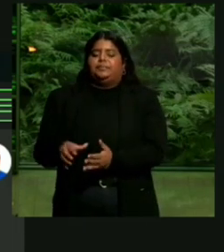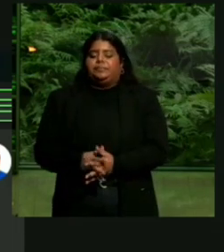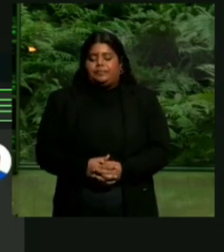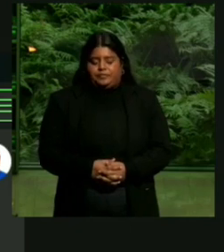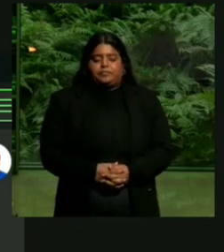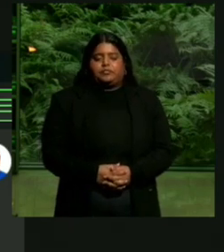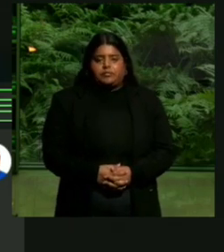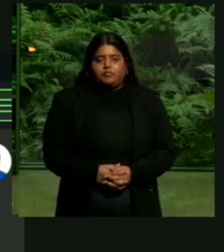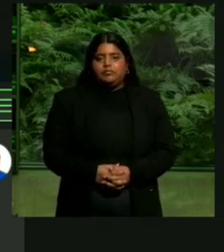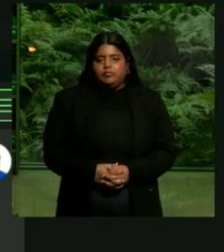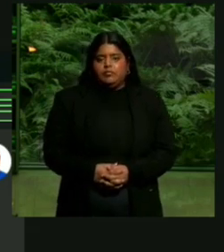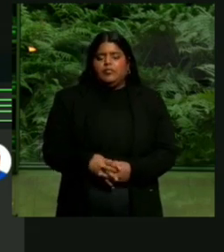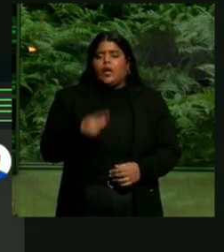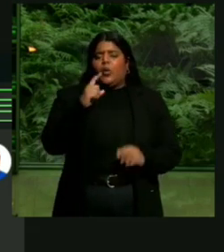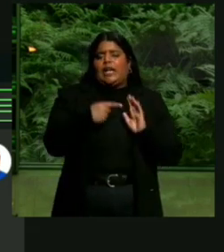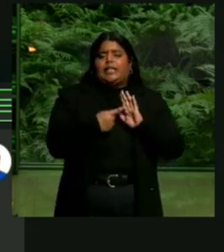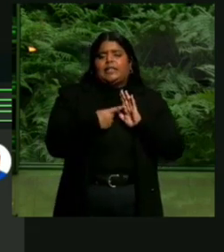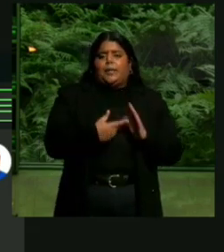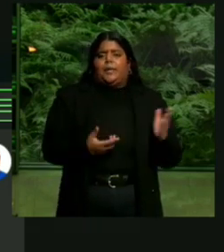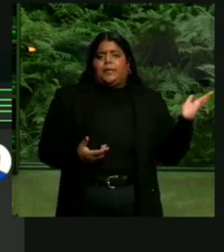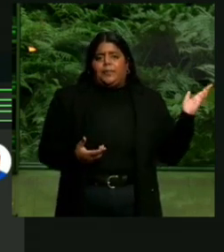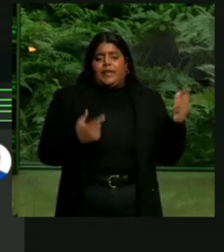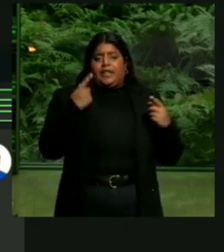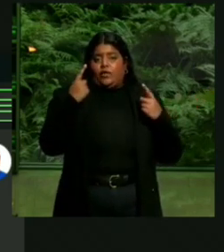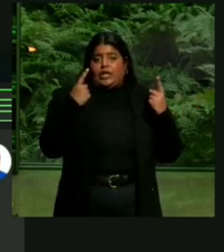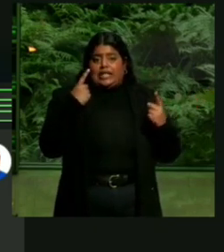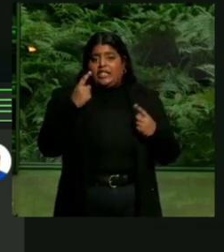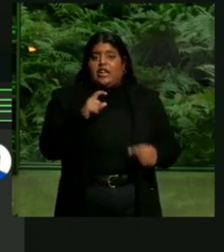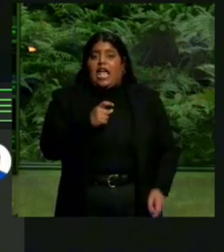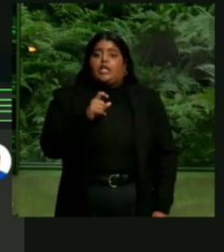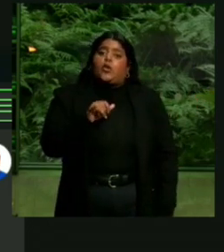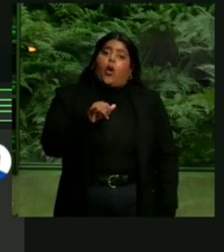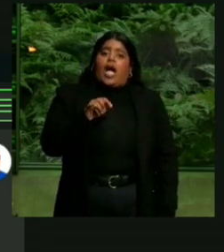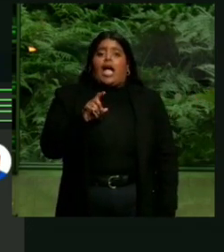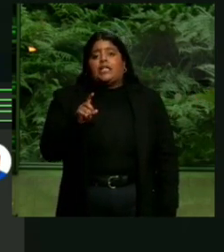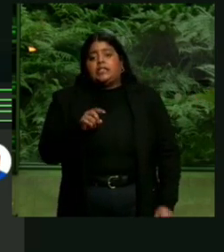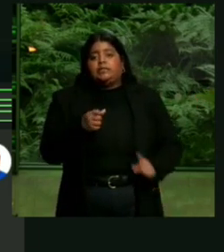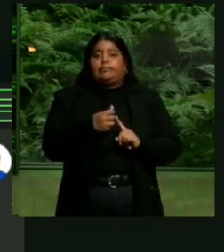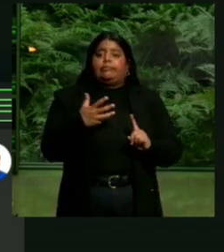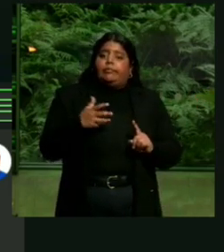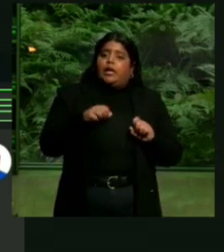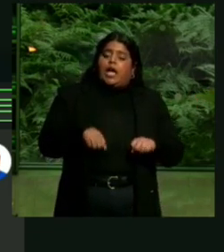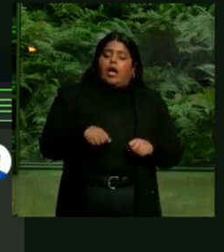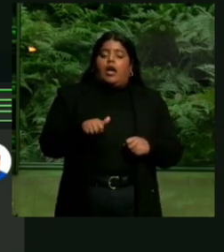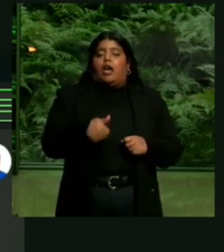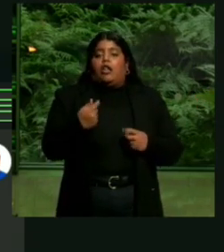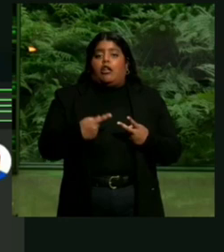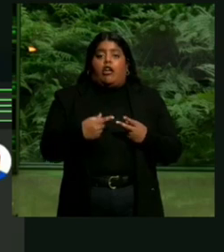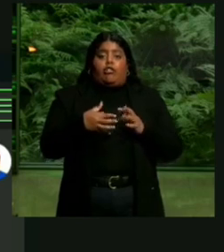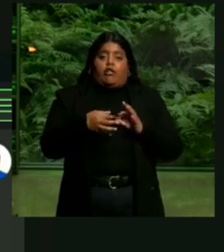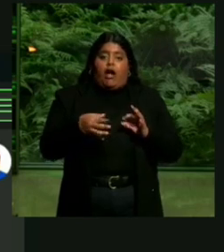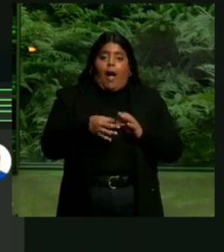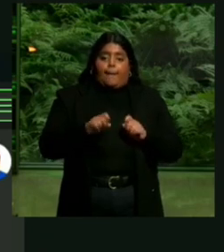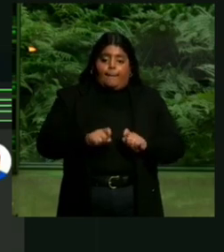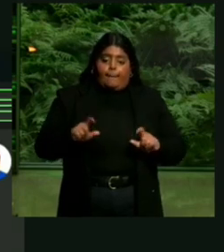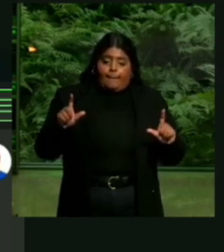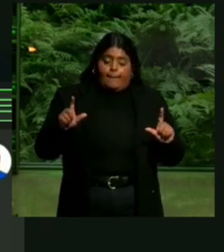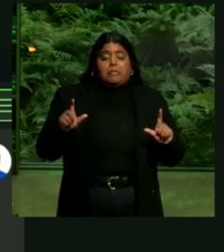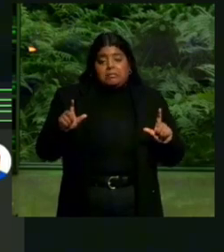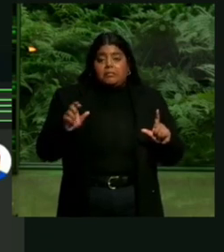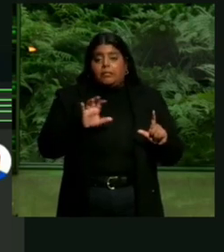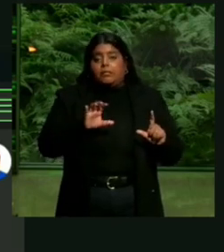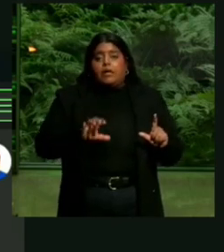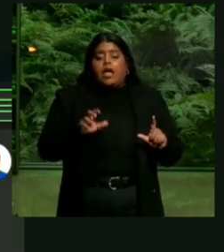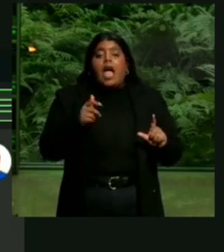so I'll give an example. So here, like, consider doing X, Y, Z. Here's another comment. And not just that, I can go